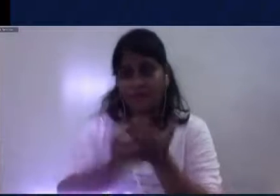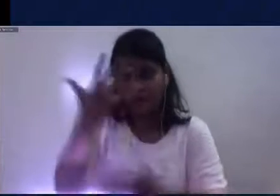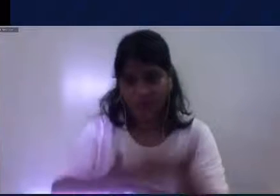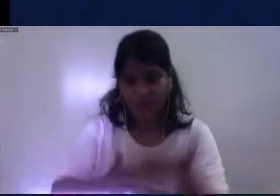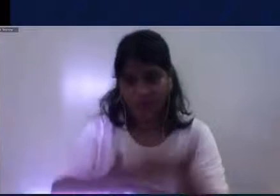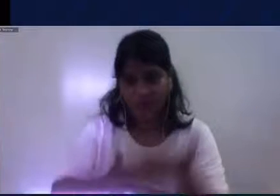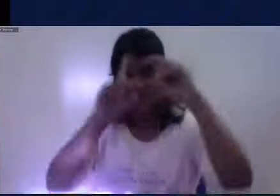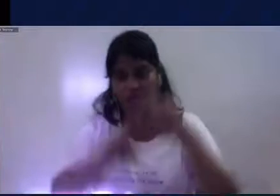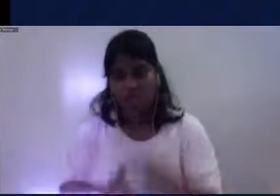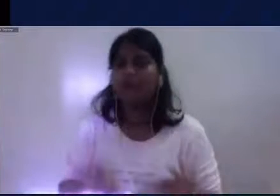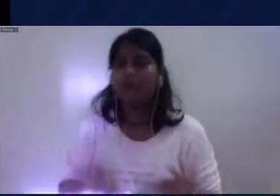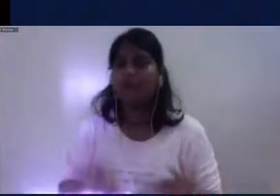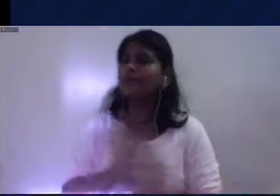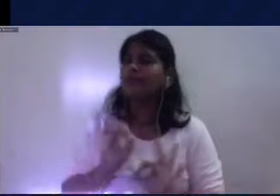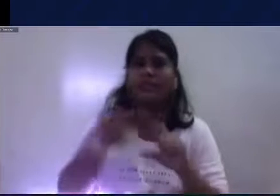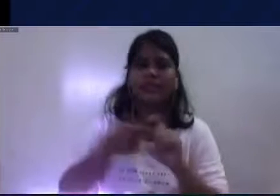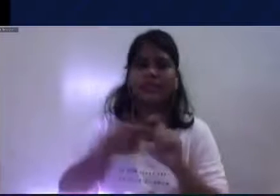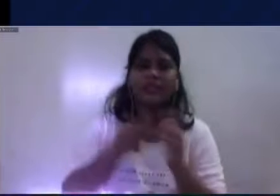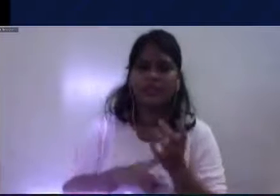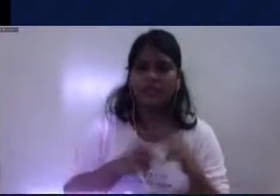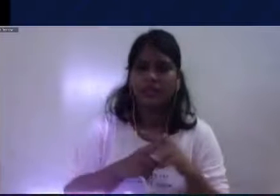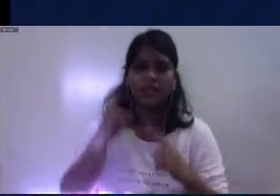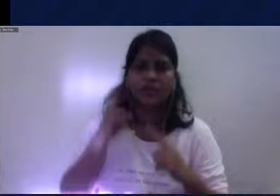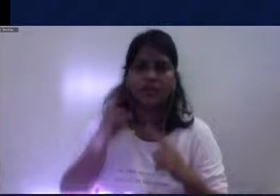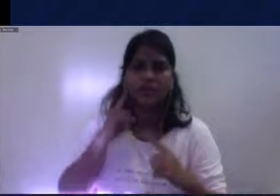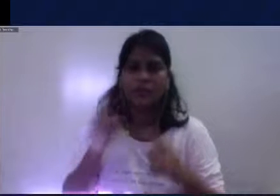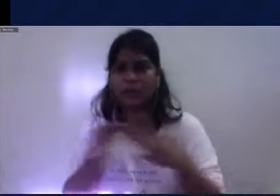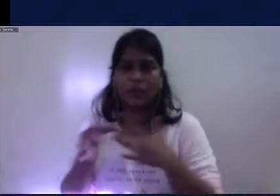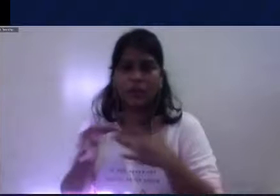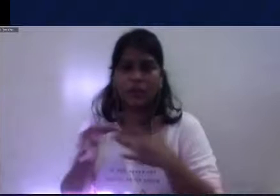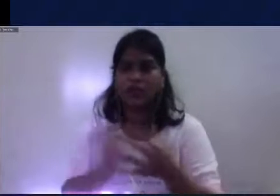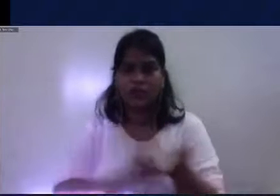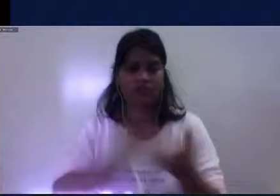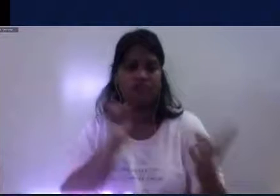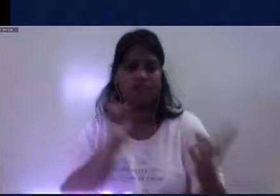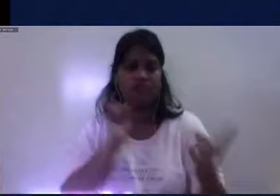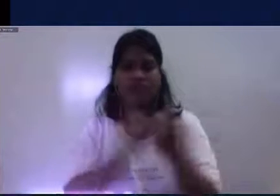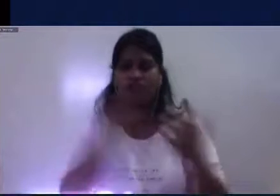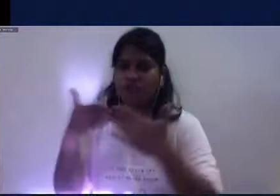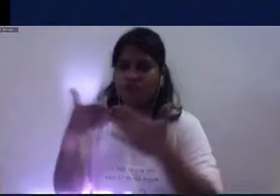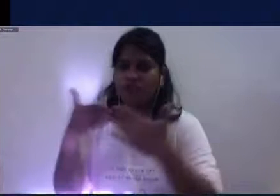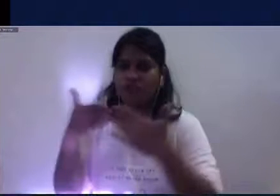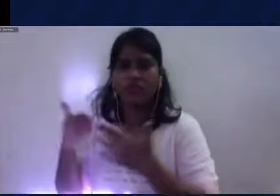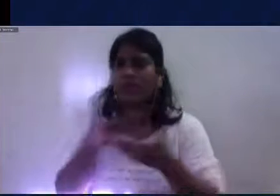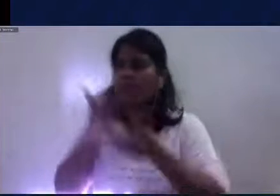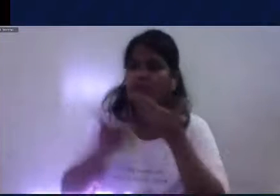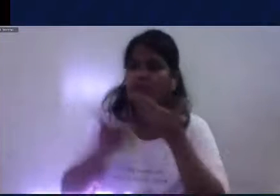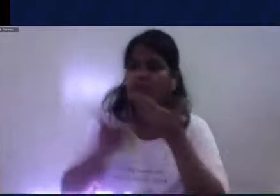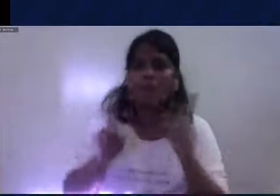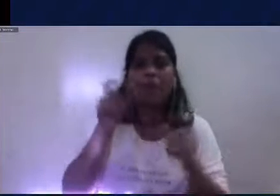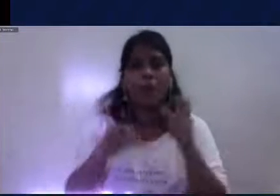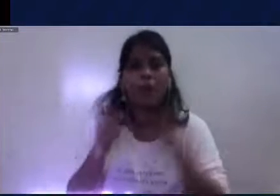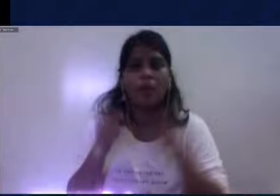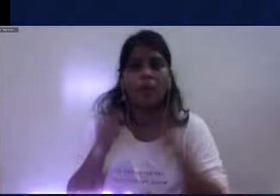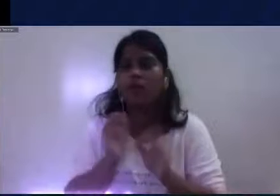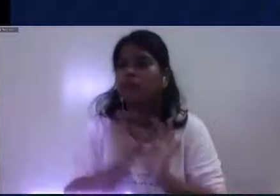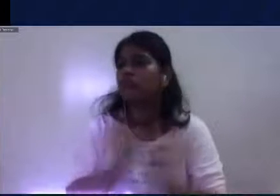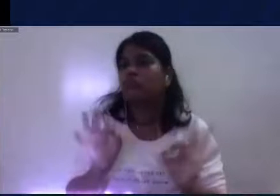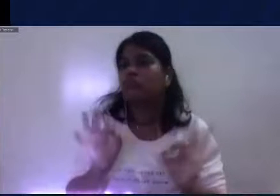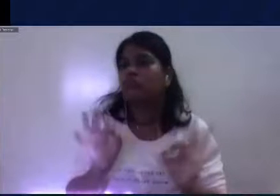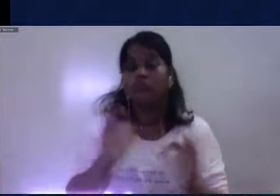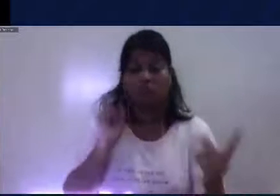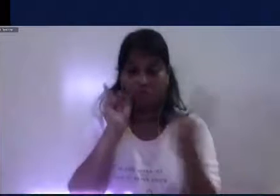an ENT, ear, nose, throat specialist's clinic, or at some institution where such people get together. This